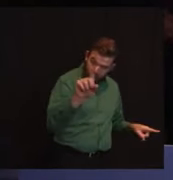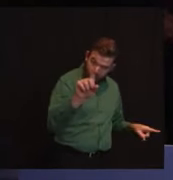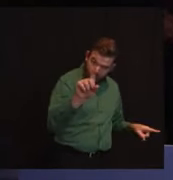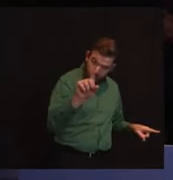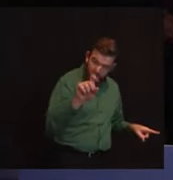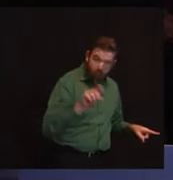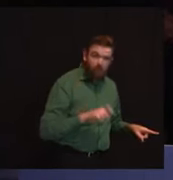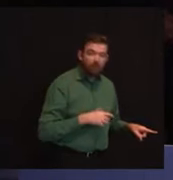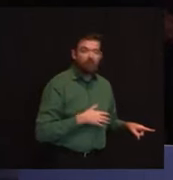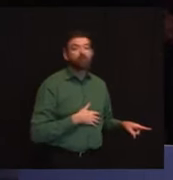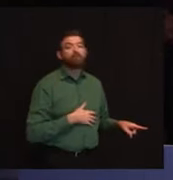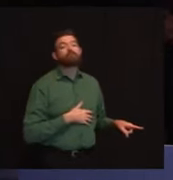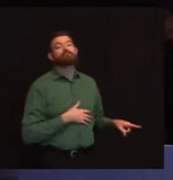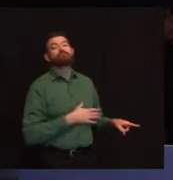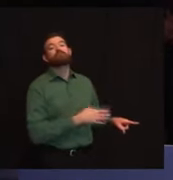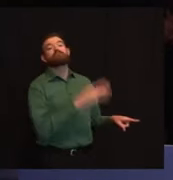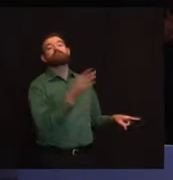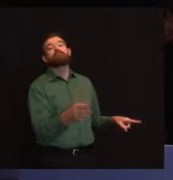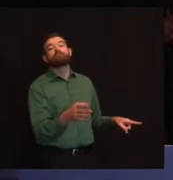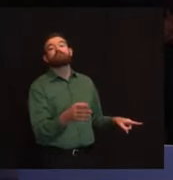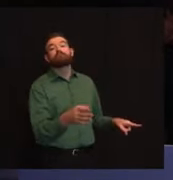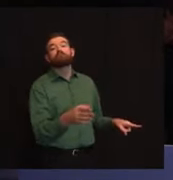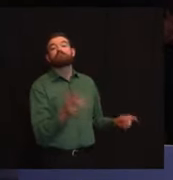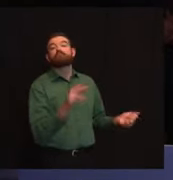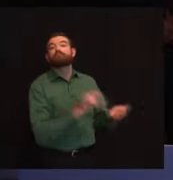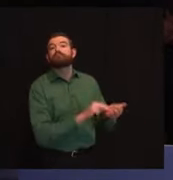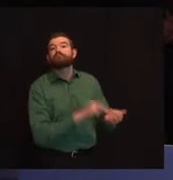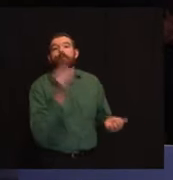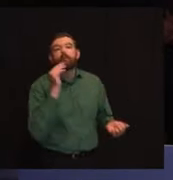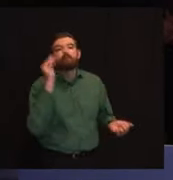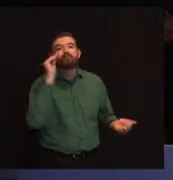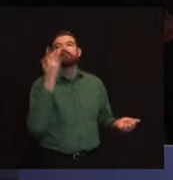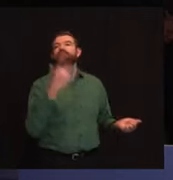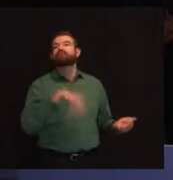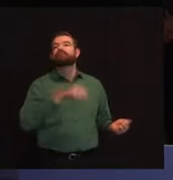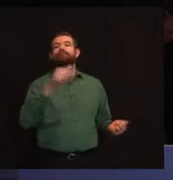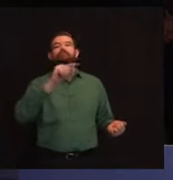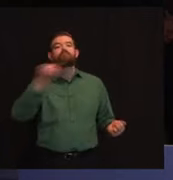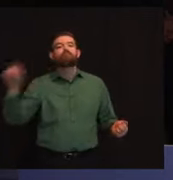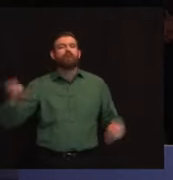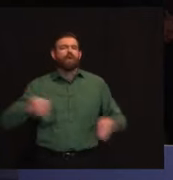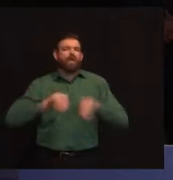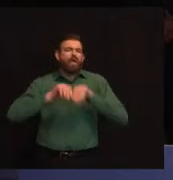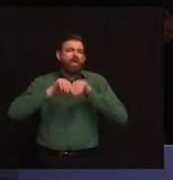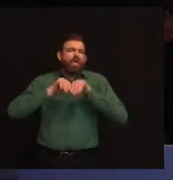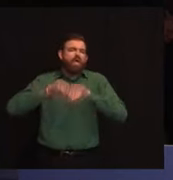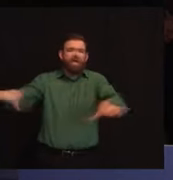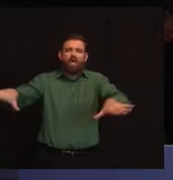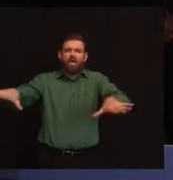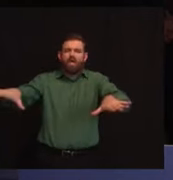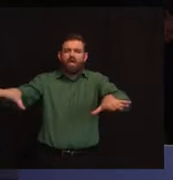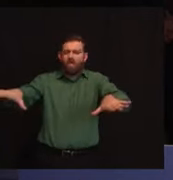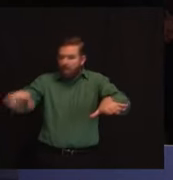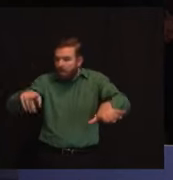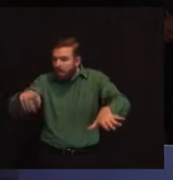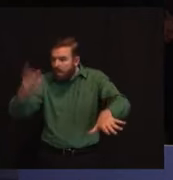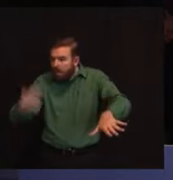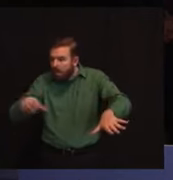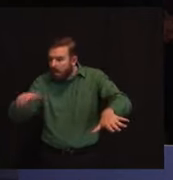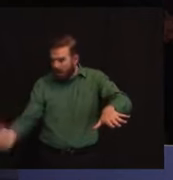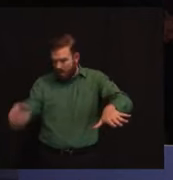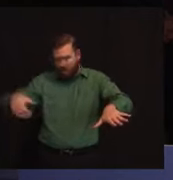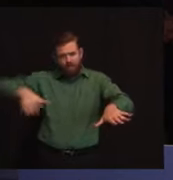places where there's a known outbreak. Again, if somebody were to die there and testing was not done, even if it was not written on a death